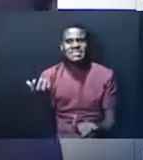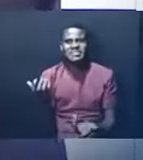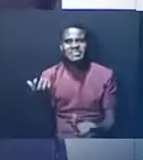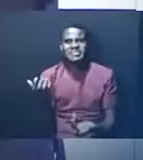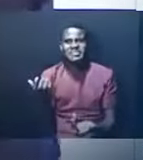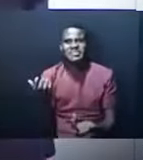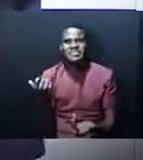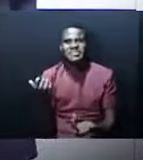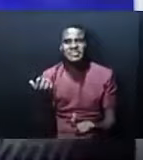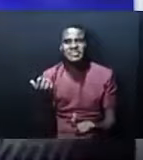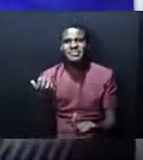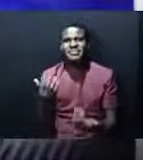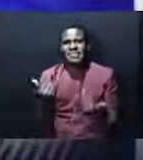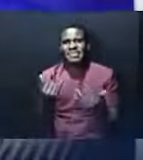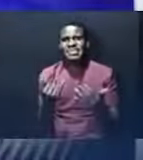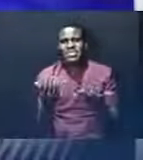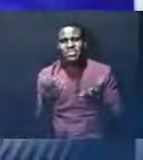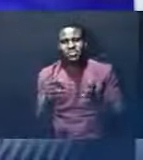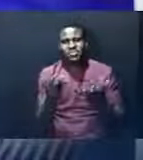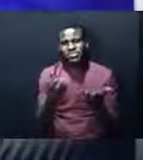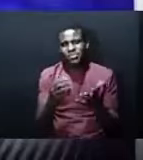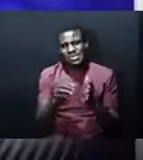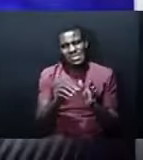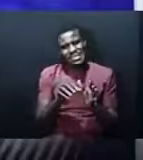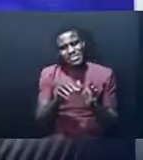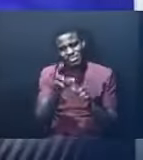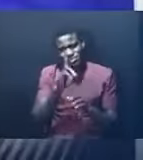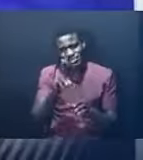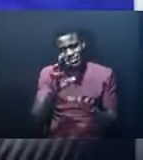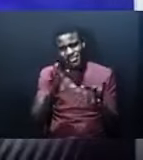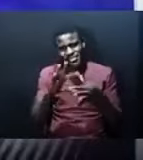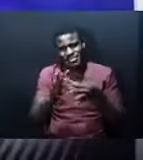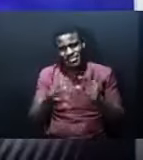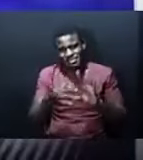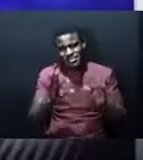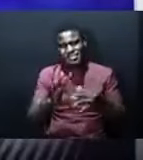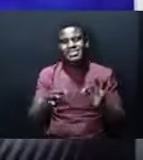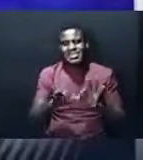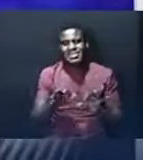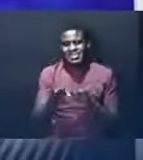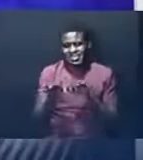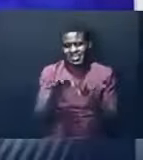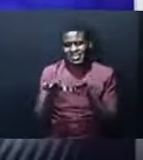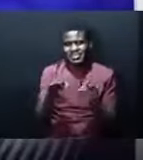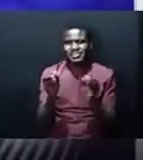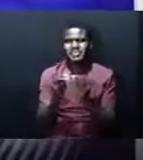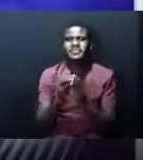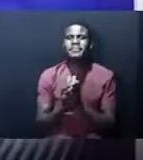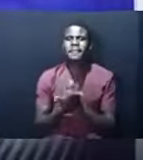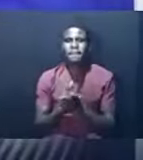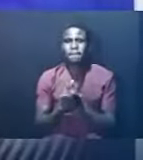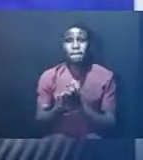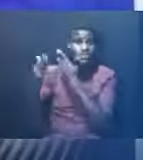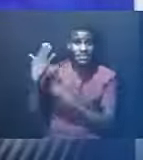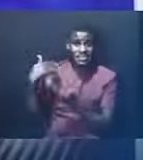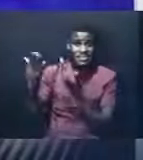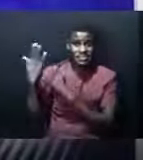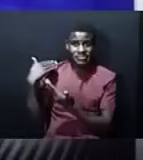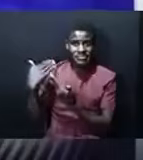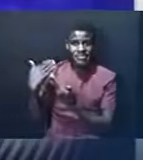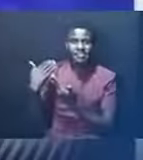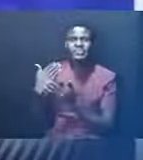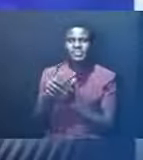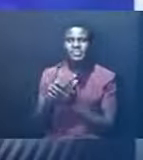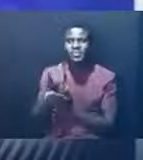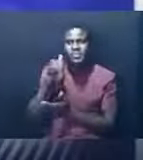Now, let me illustrate this point with this story. There was this woman that we met in one